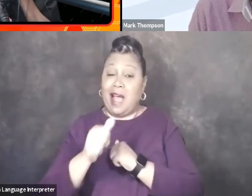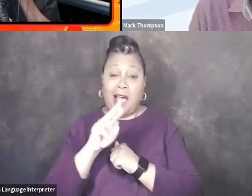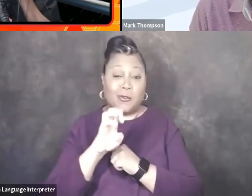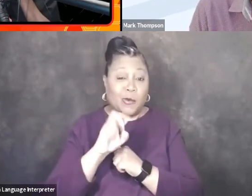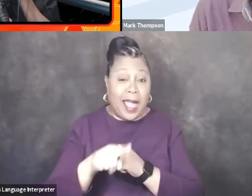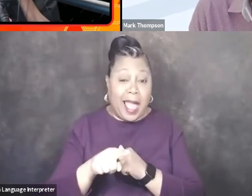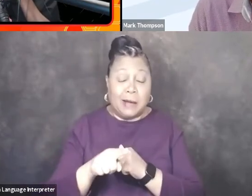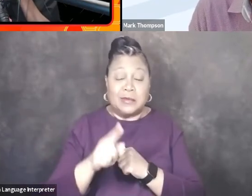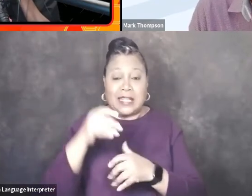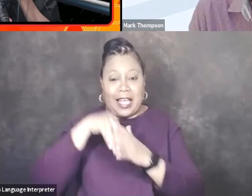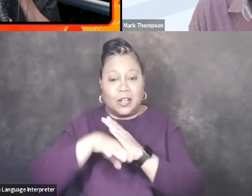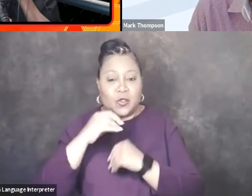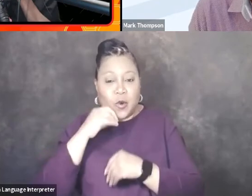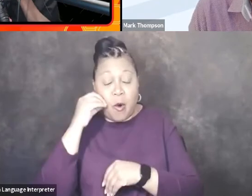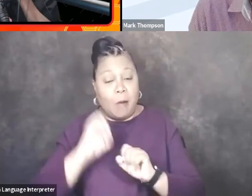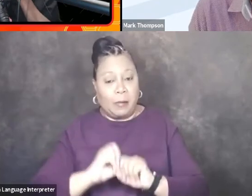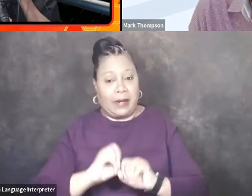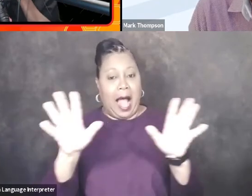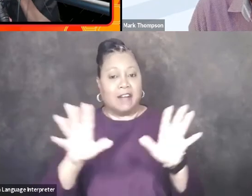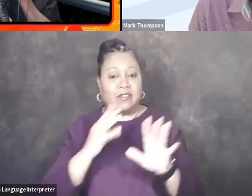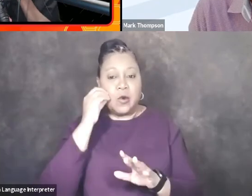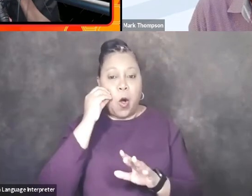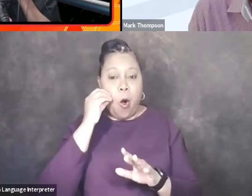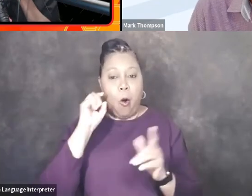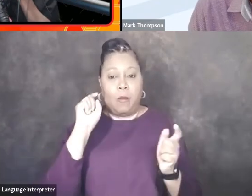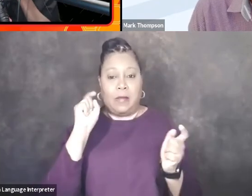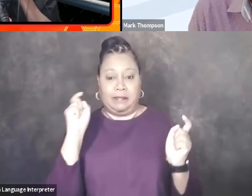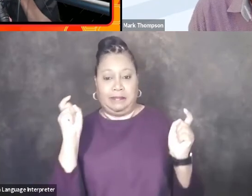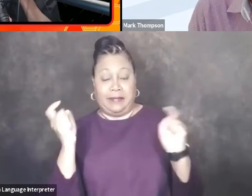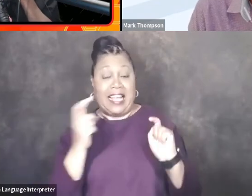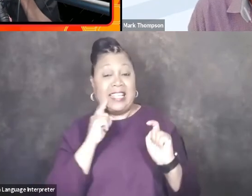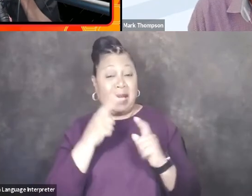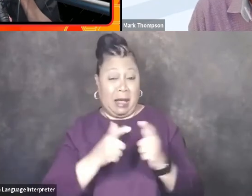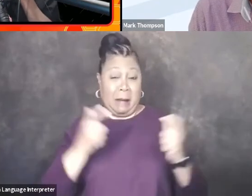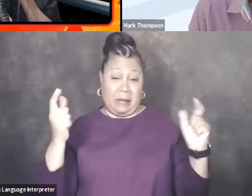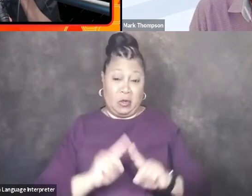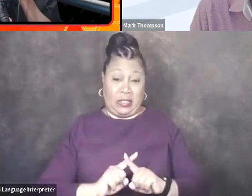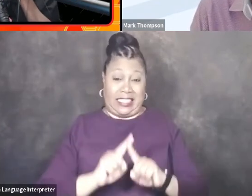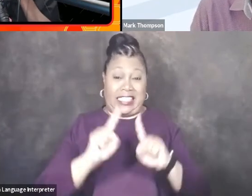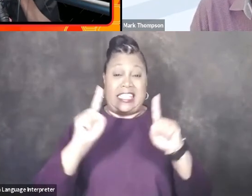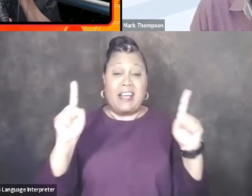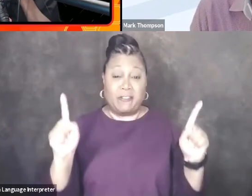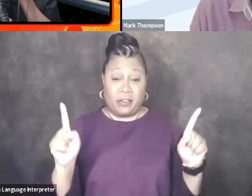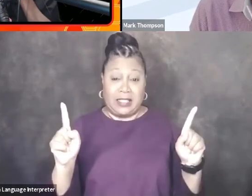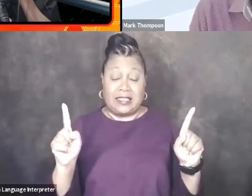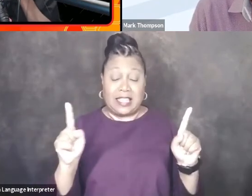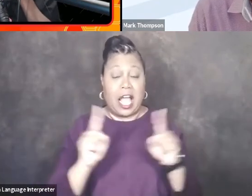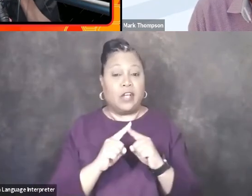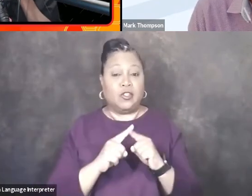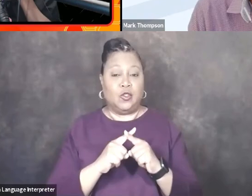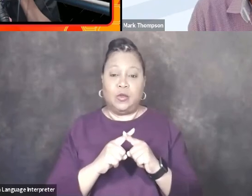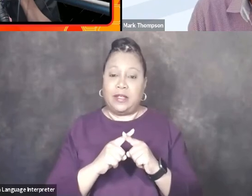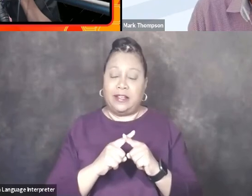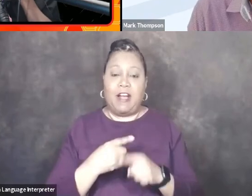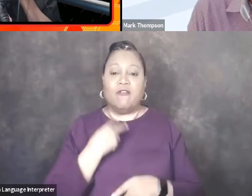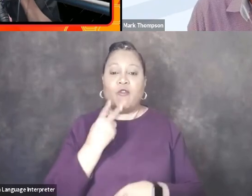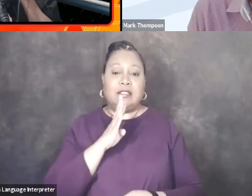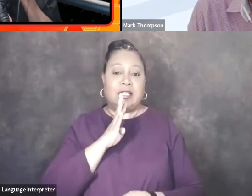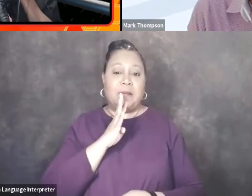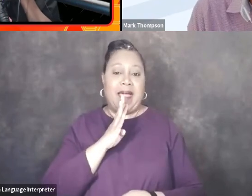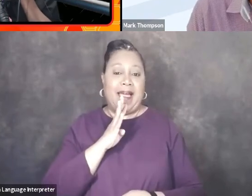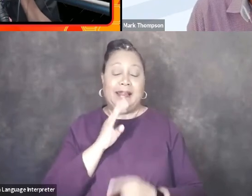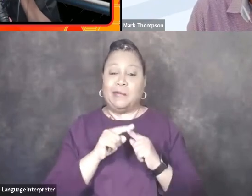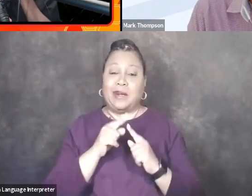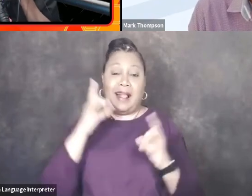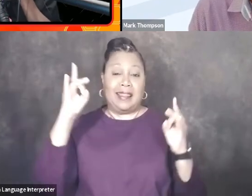how to enter your home, but obviously home automation has made a huge difference when you can voice command, turning the